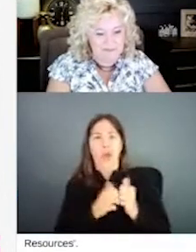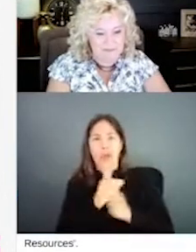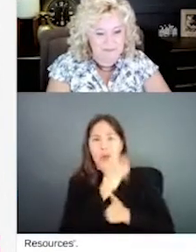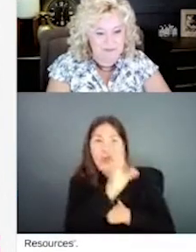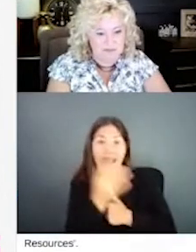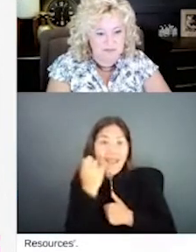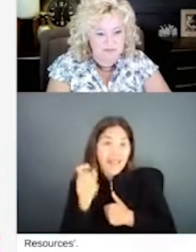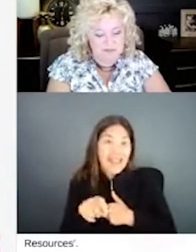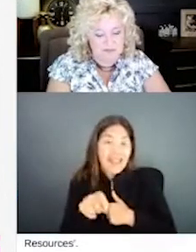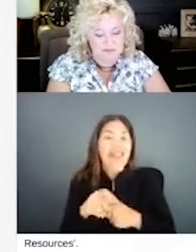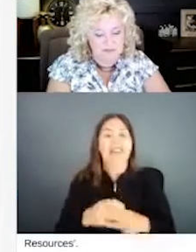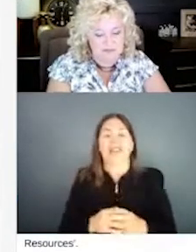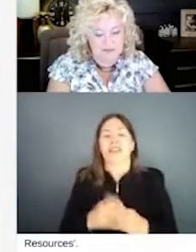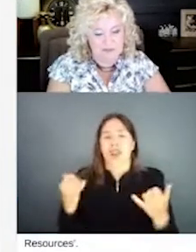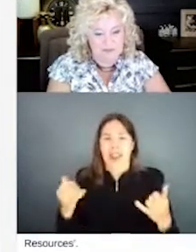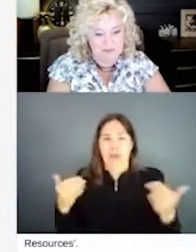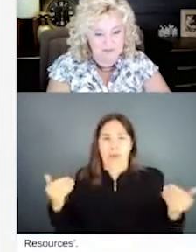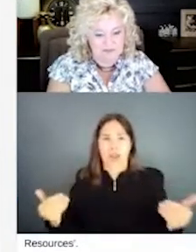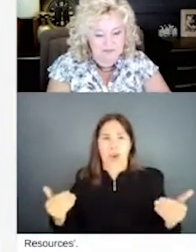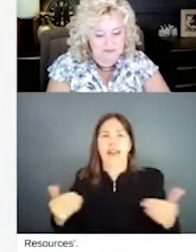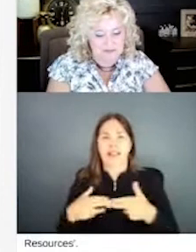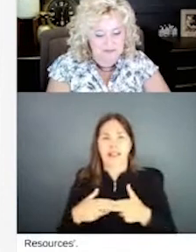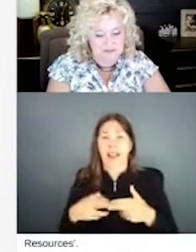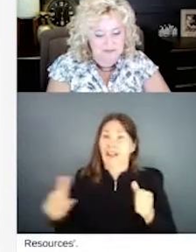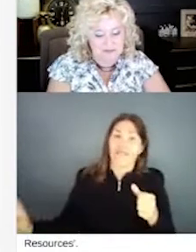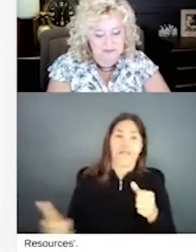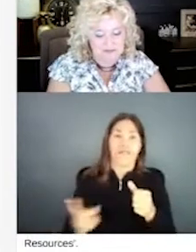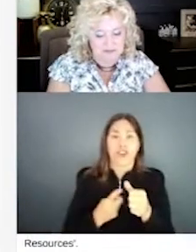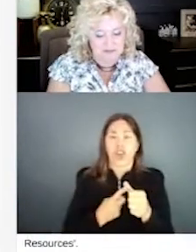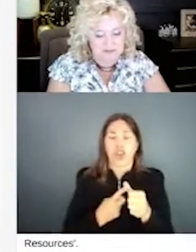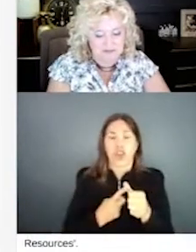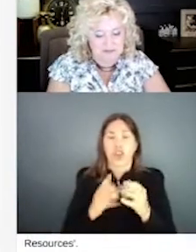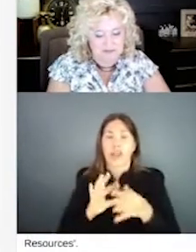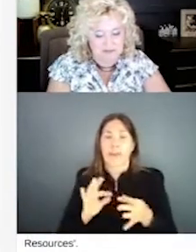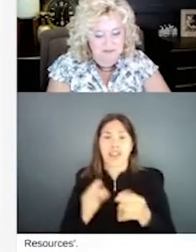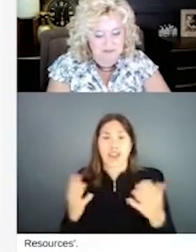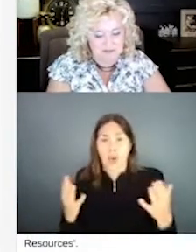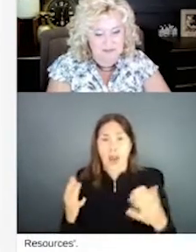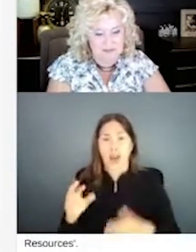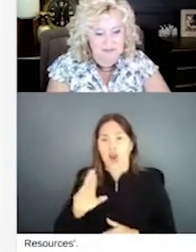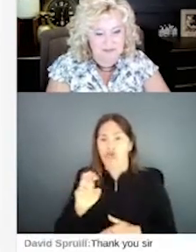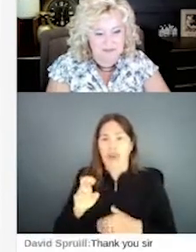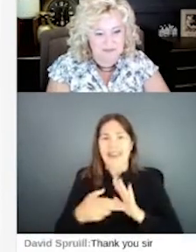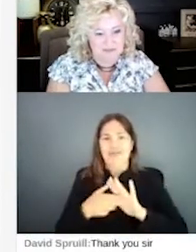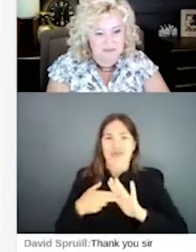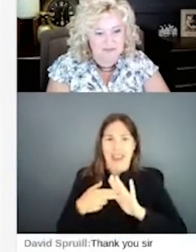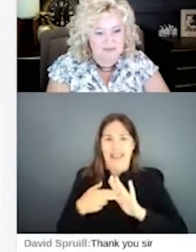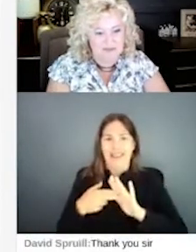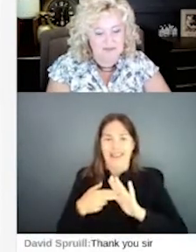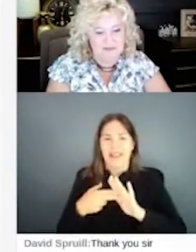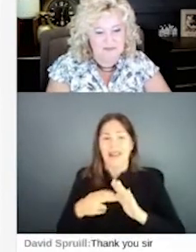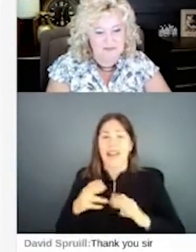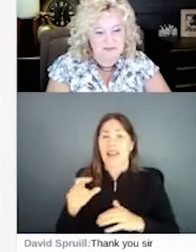help. So let me just jump in here. The very first thing that I want to mention is the rebrand. So